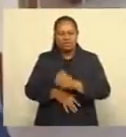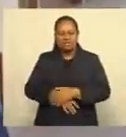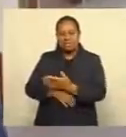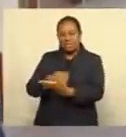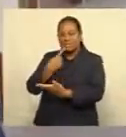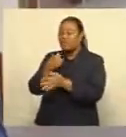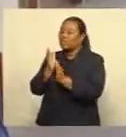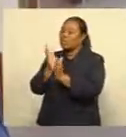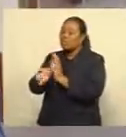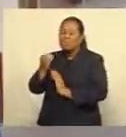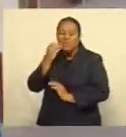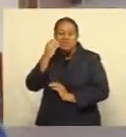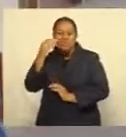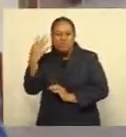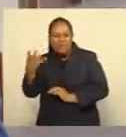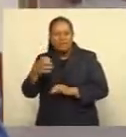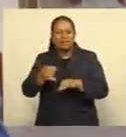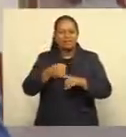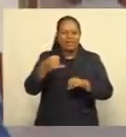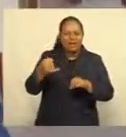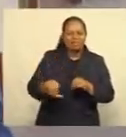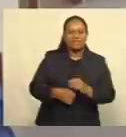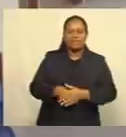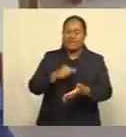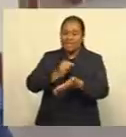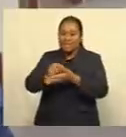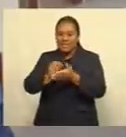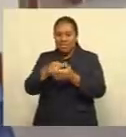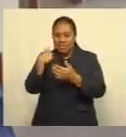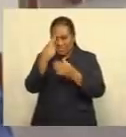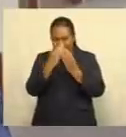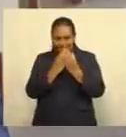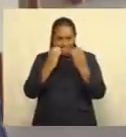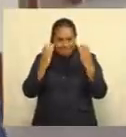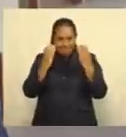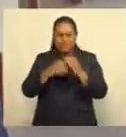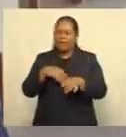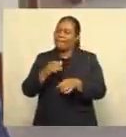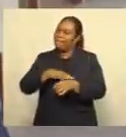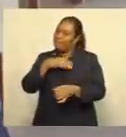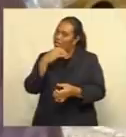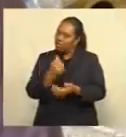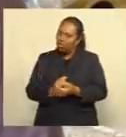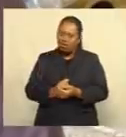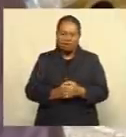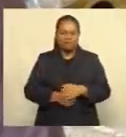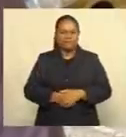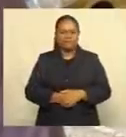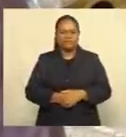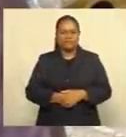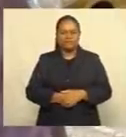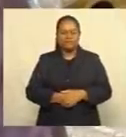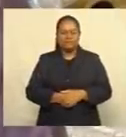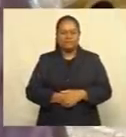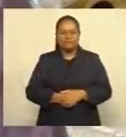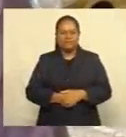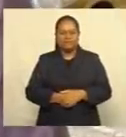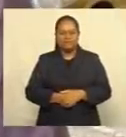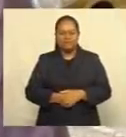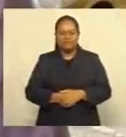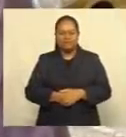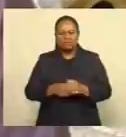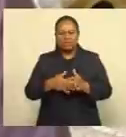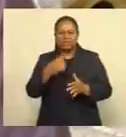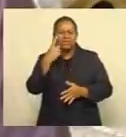supermarkets and pharmacies and traders that are selling face masks to ensure that nobody goes through this situation and